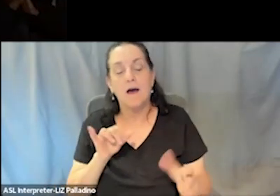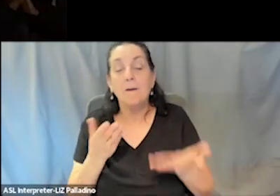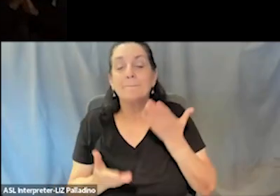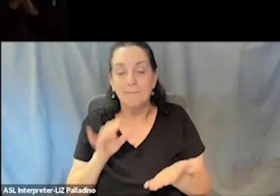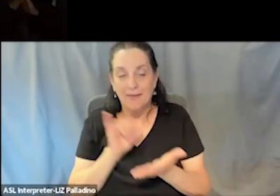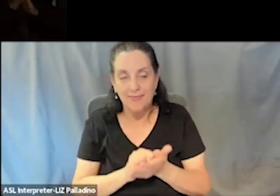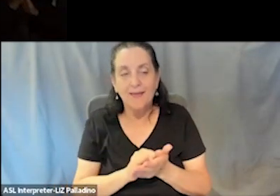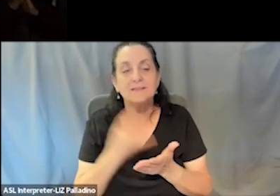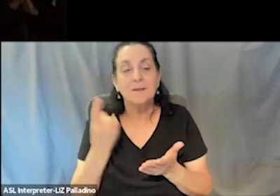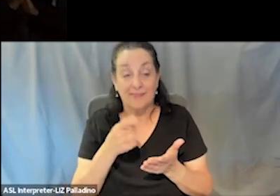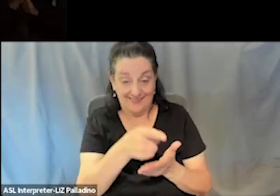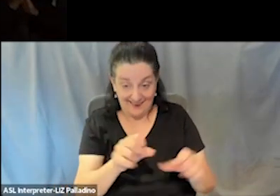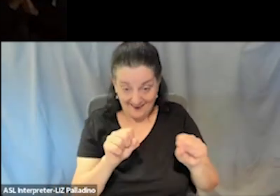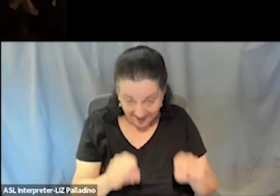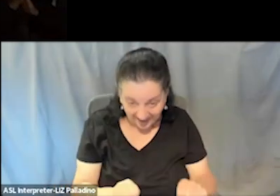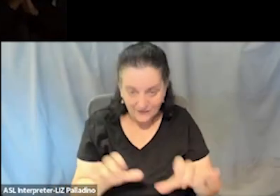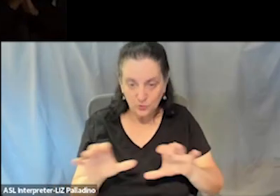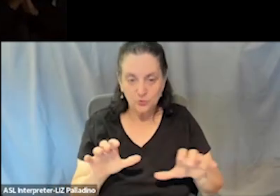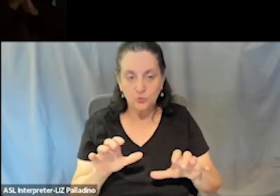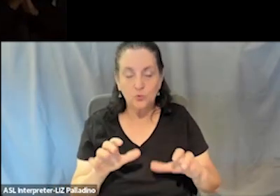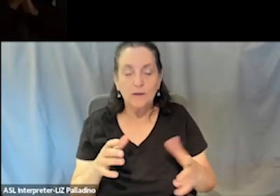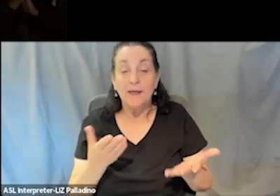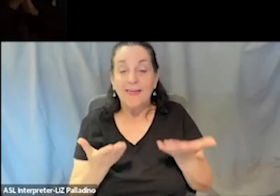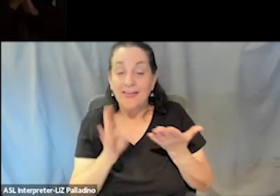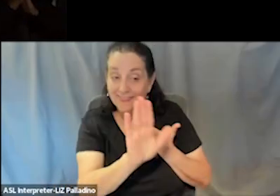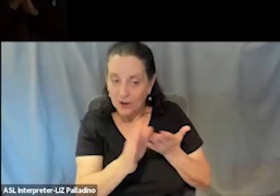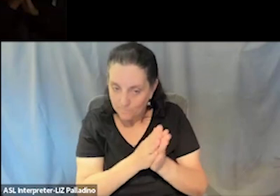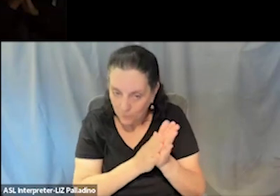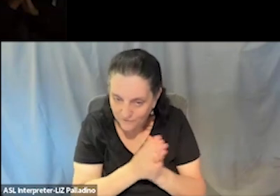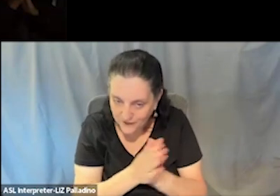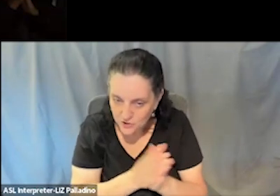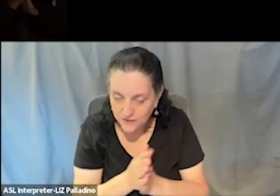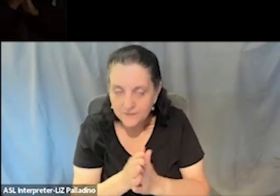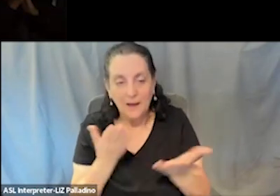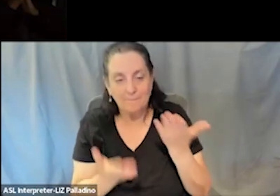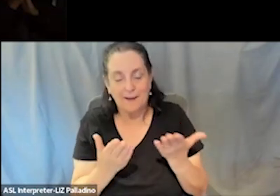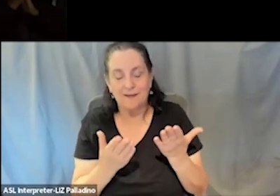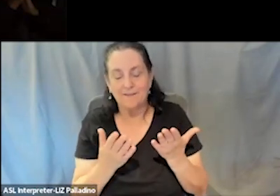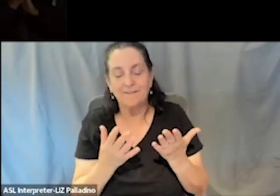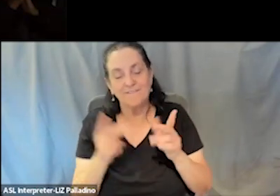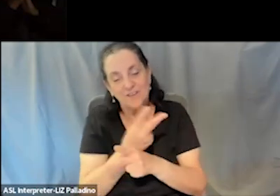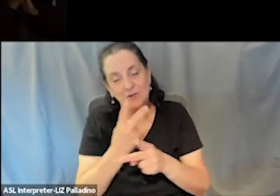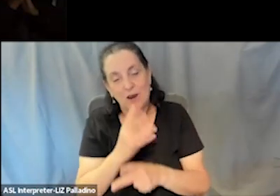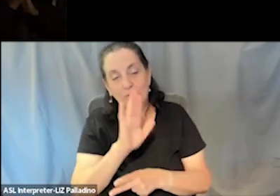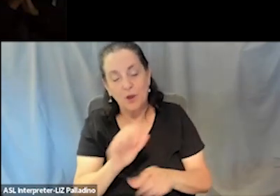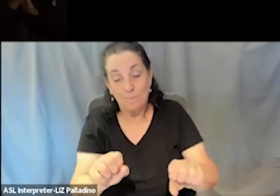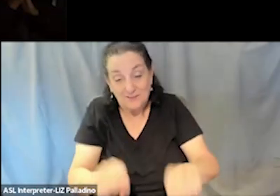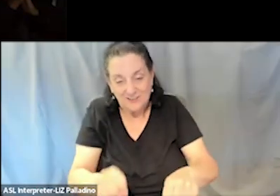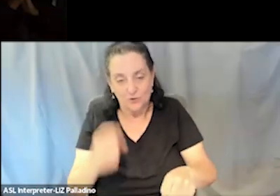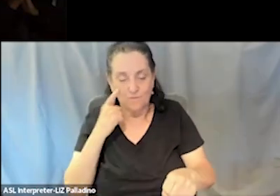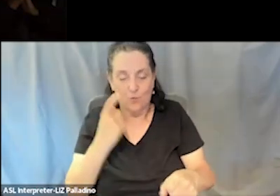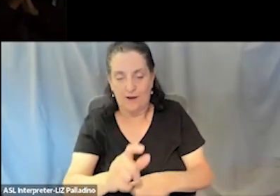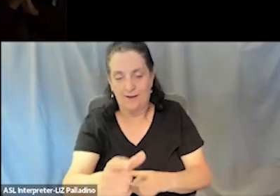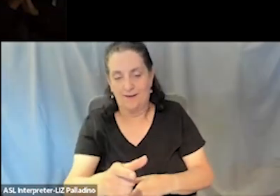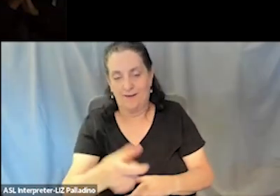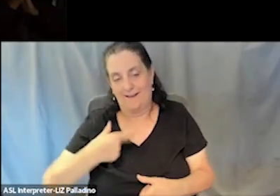be in their wheelhouse. It might be at the scale of their potential investment. So then we do then